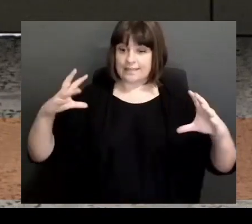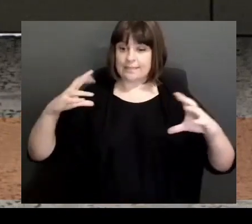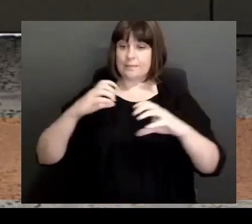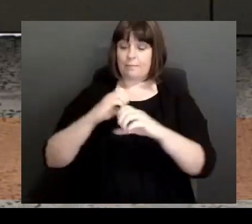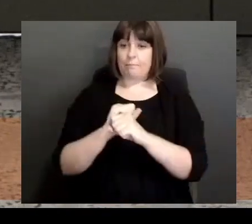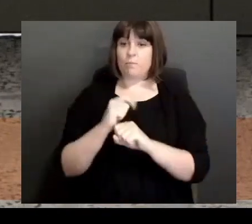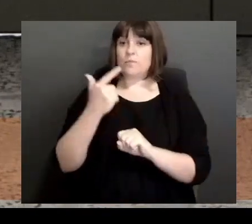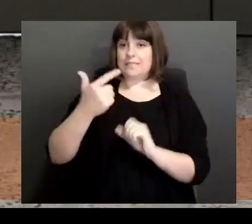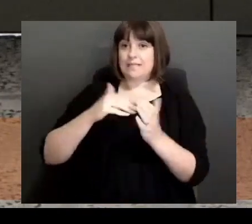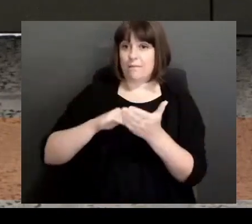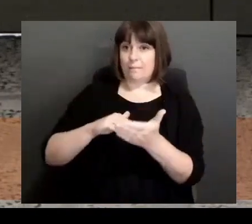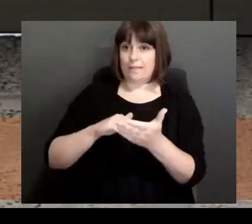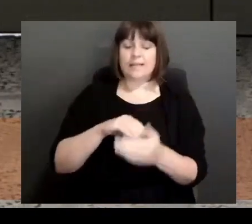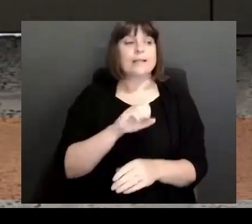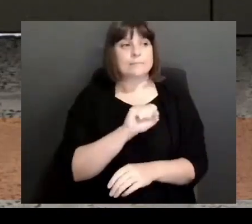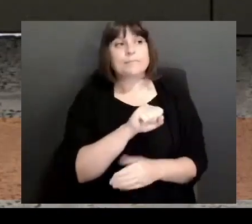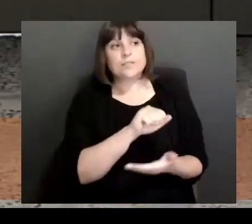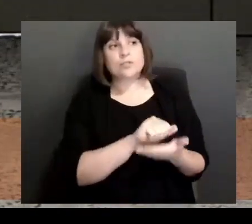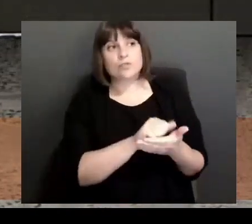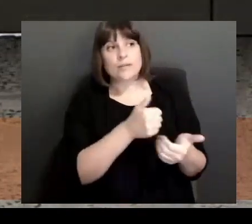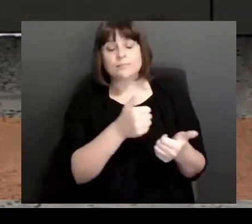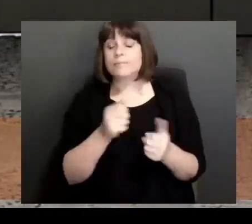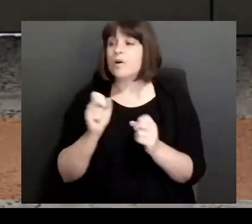million. That's correct. Okay.